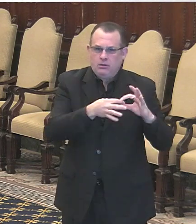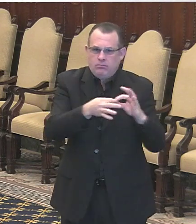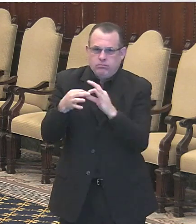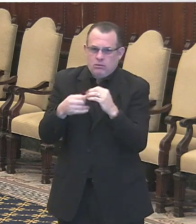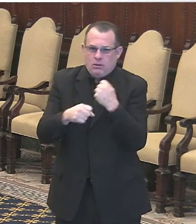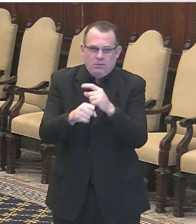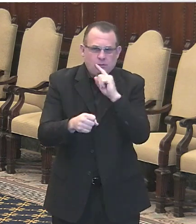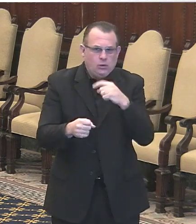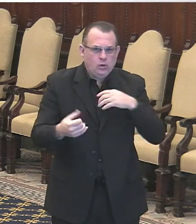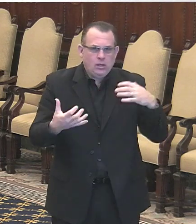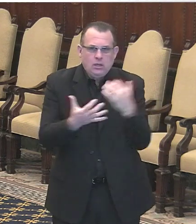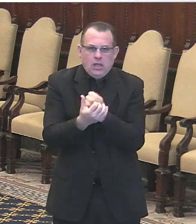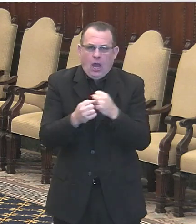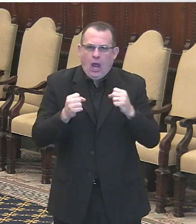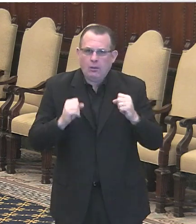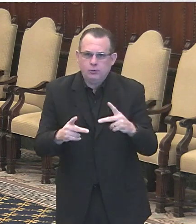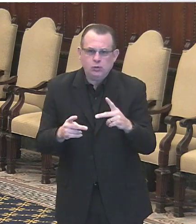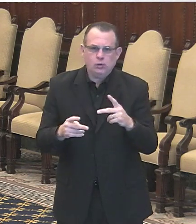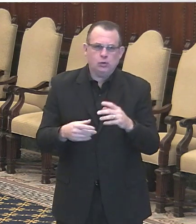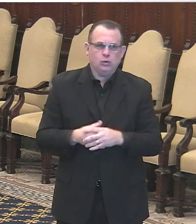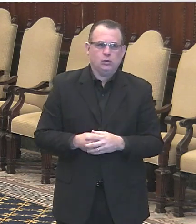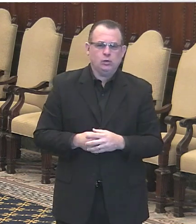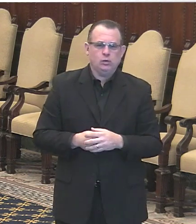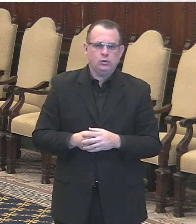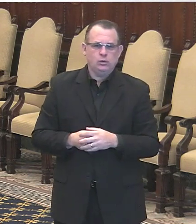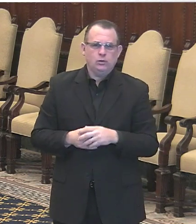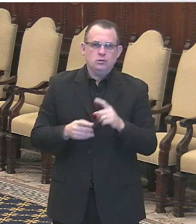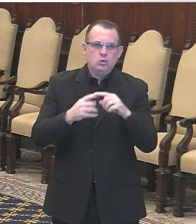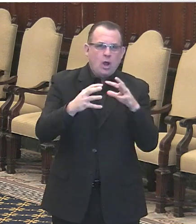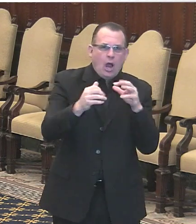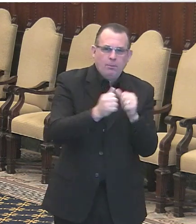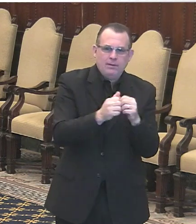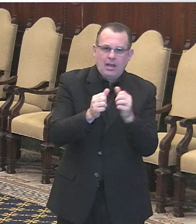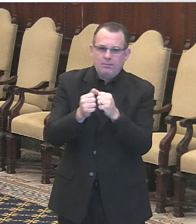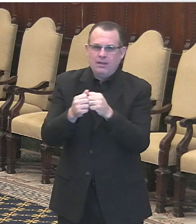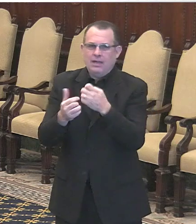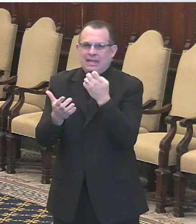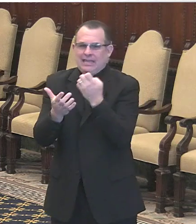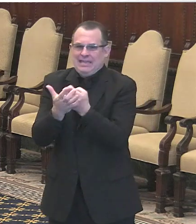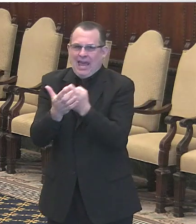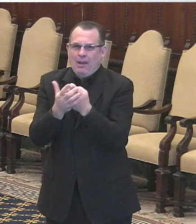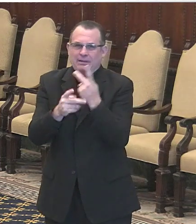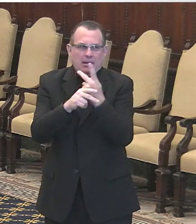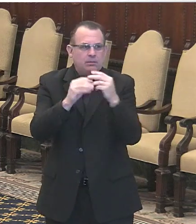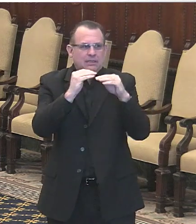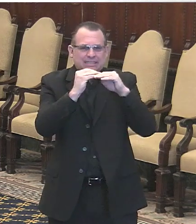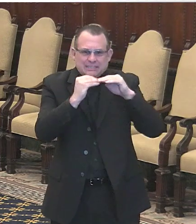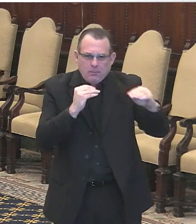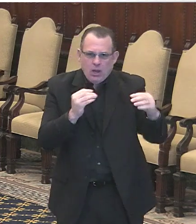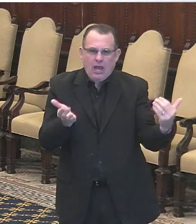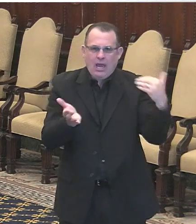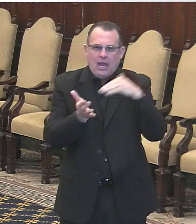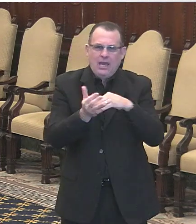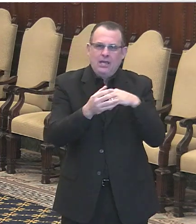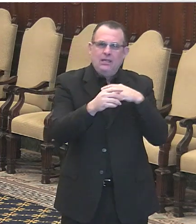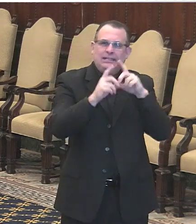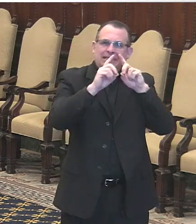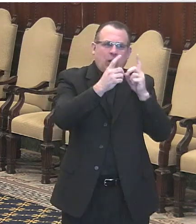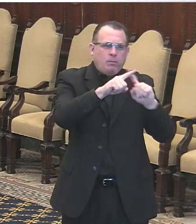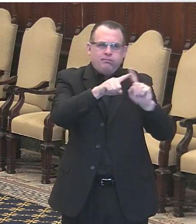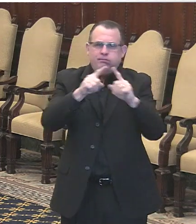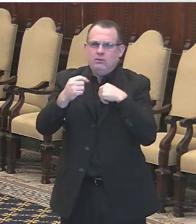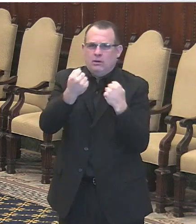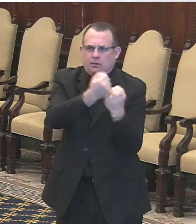maximizing opportunities to recover its costs and stabilize its economy while supporting city departments in their work. The office will ensure